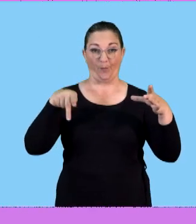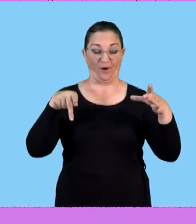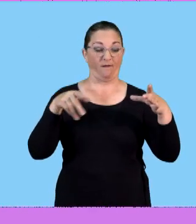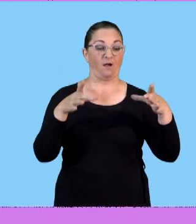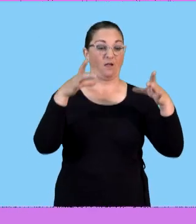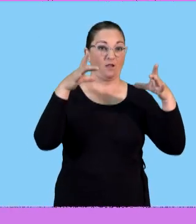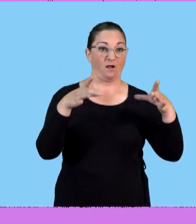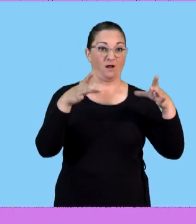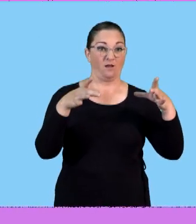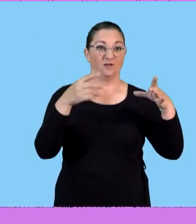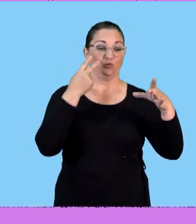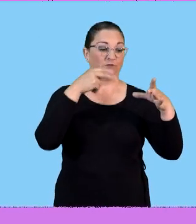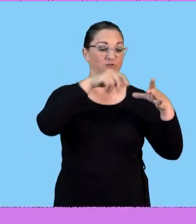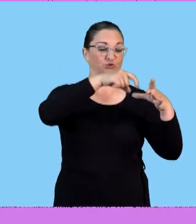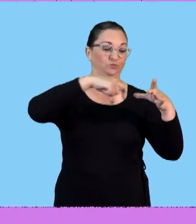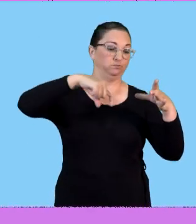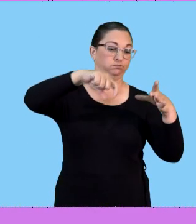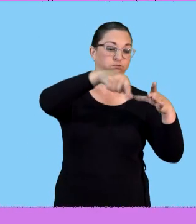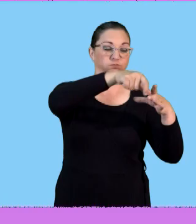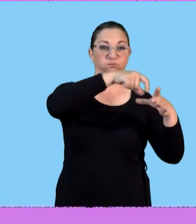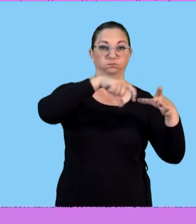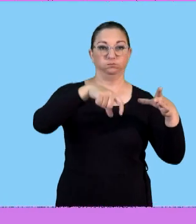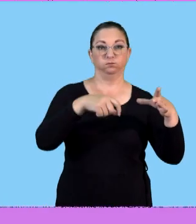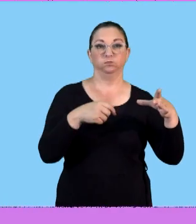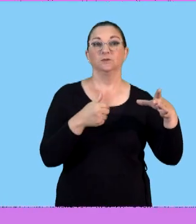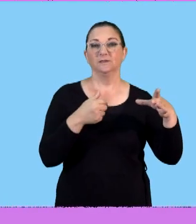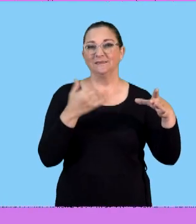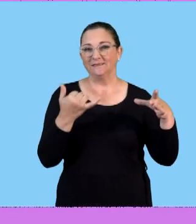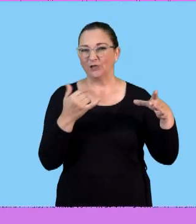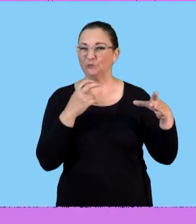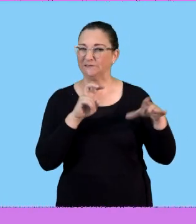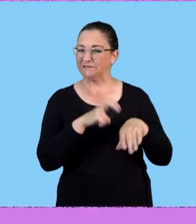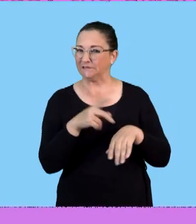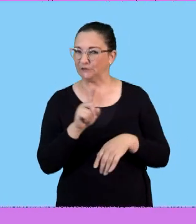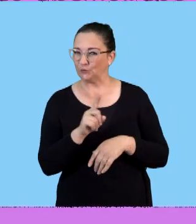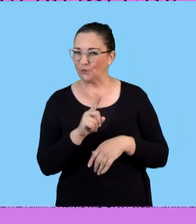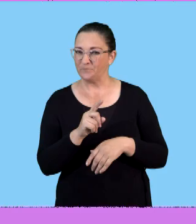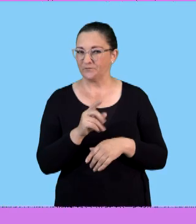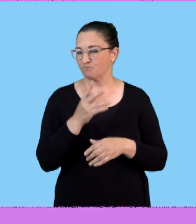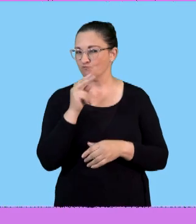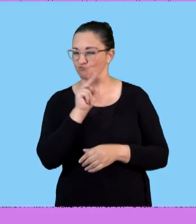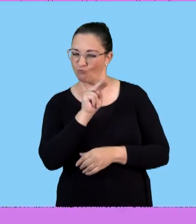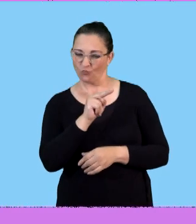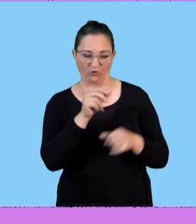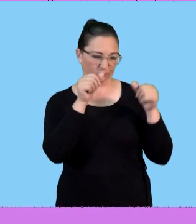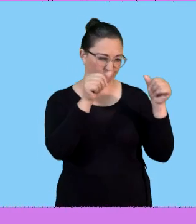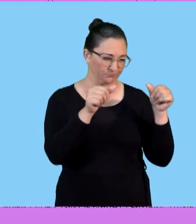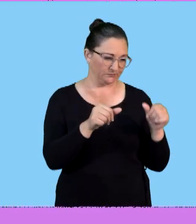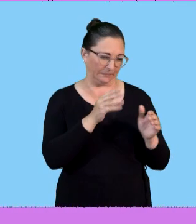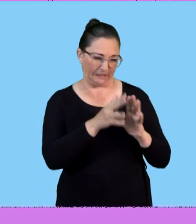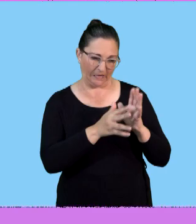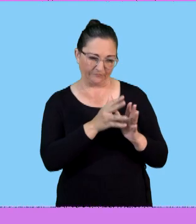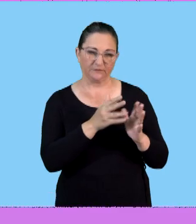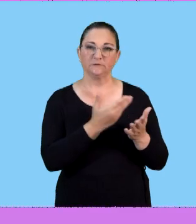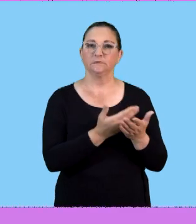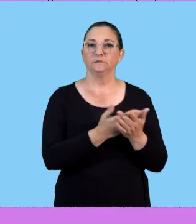And then this is the shaded part we are referring to. Okay, so let's see what we need to calculate. It says carefully study the